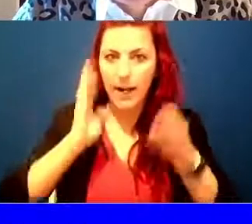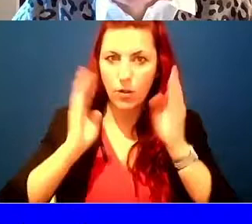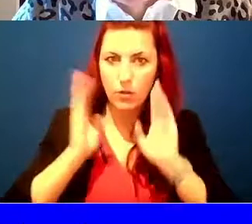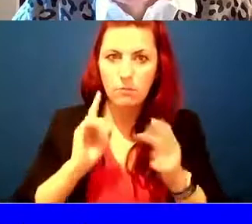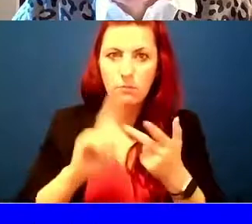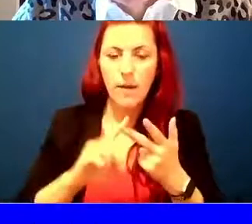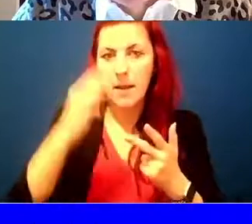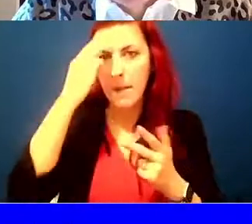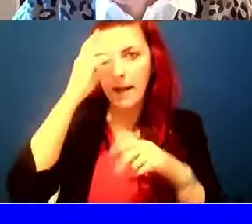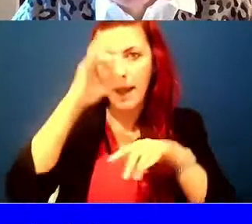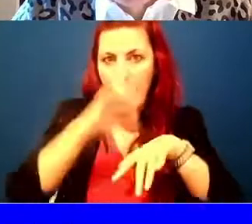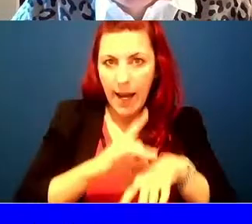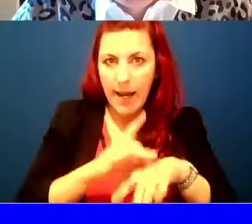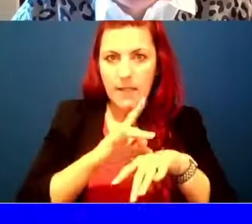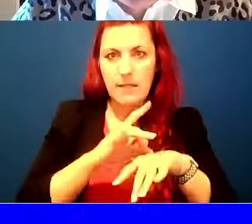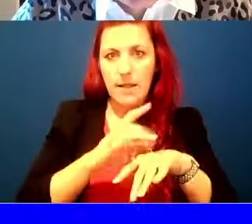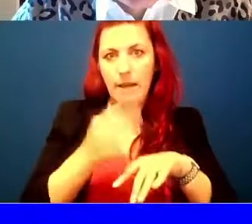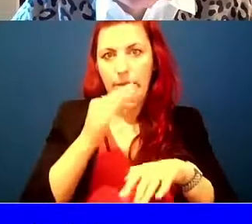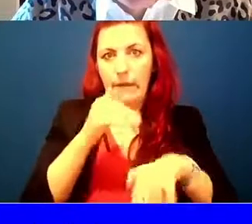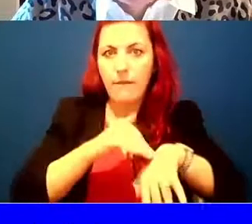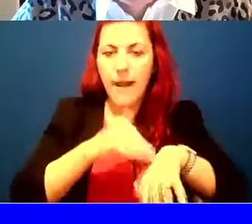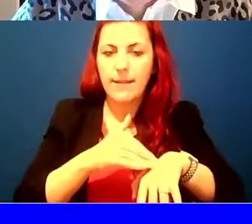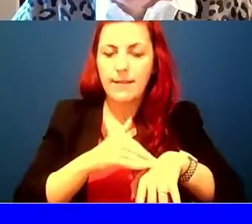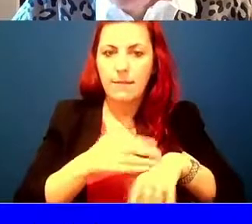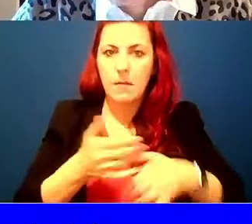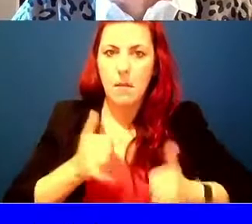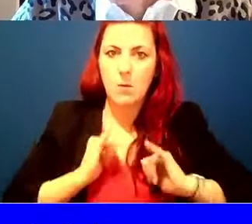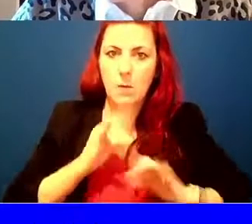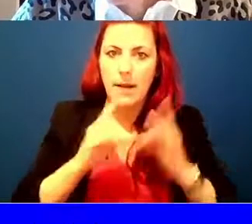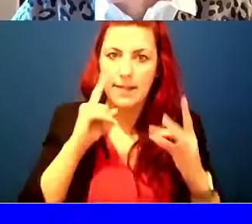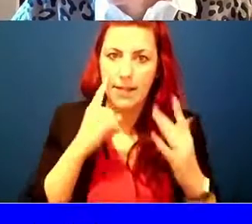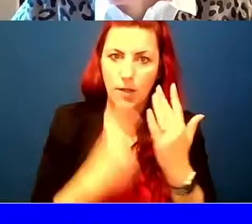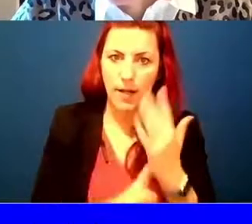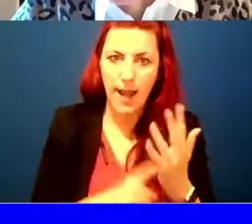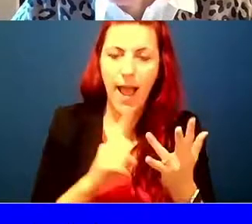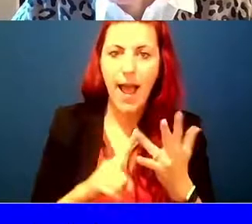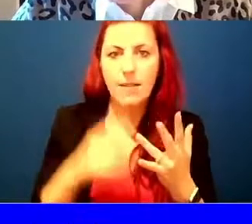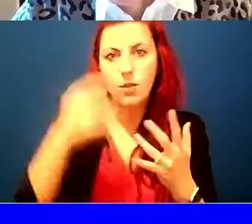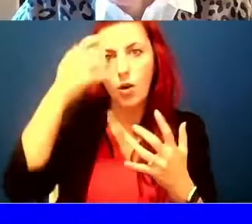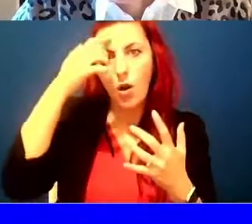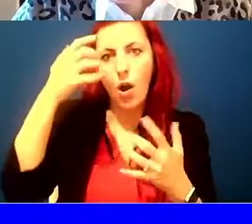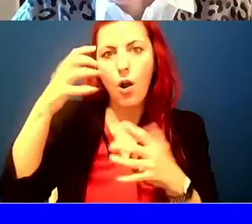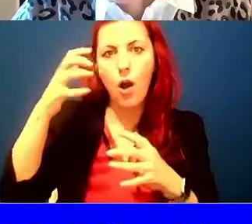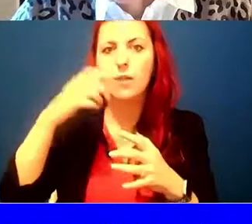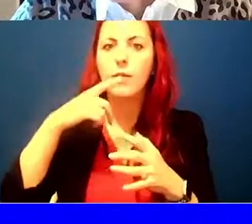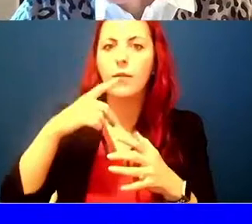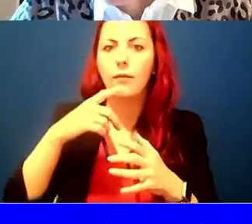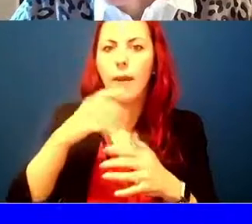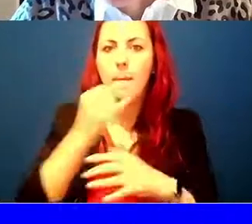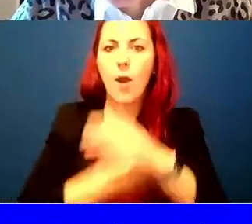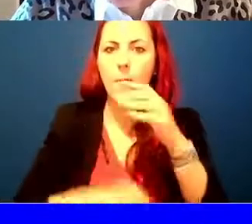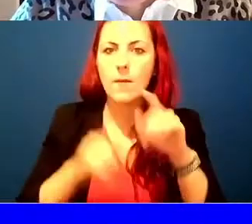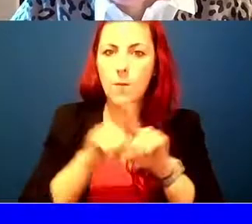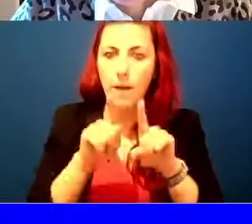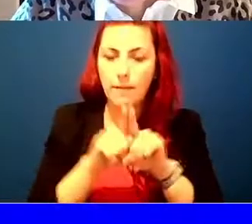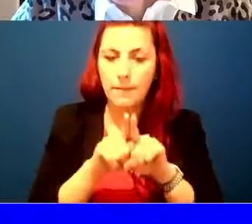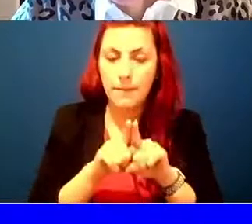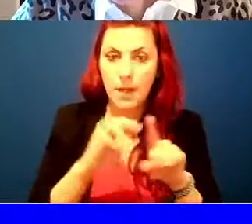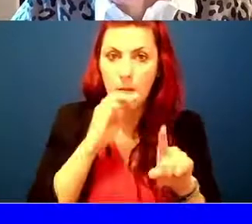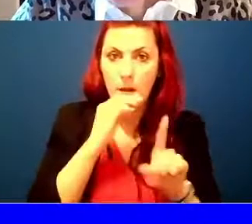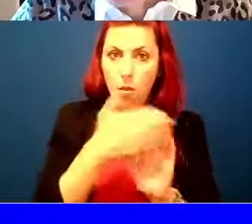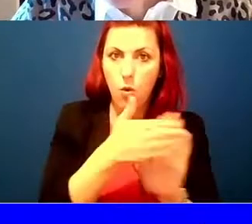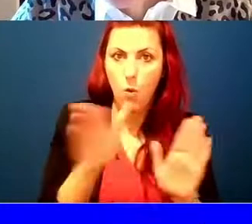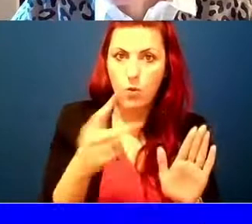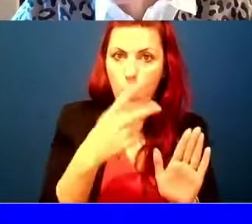illness affecting decision-making capacity, and age-related cognitive impairment, which isn't to say that those 200,000 people or